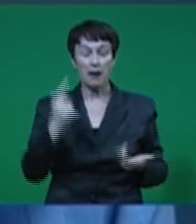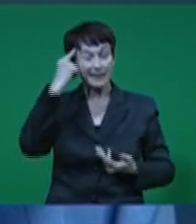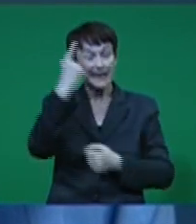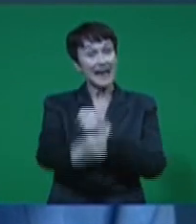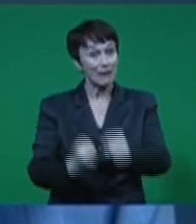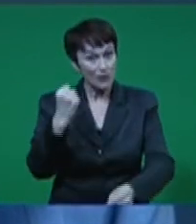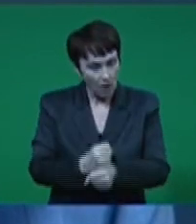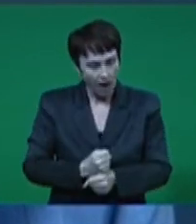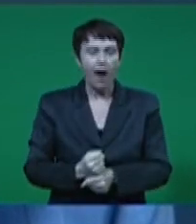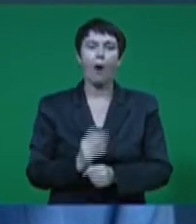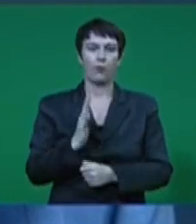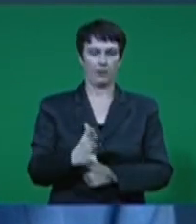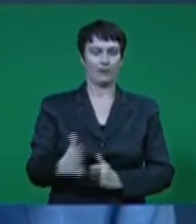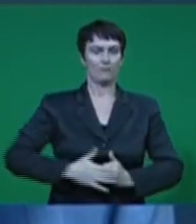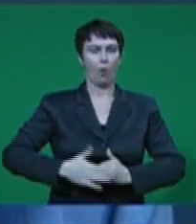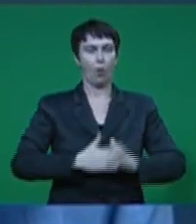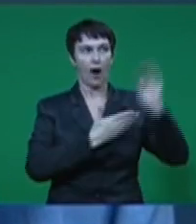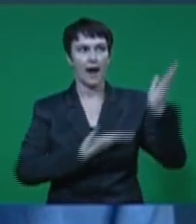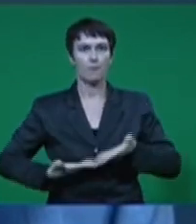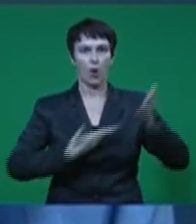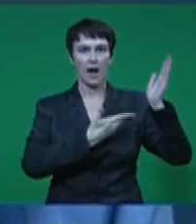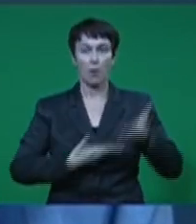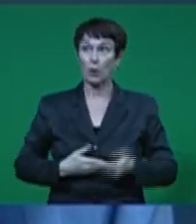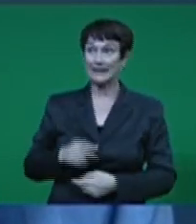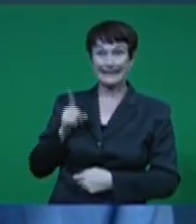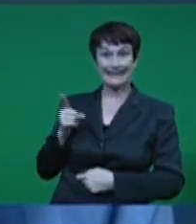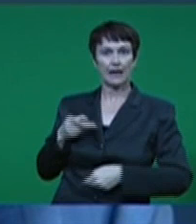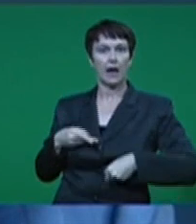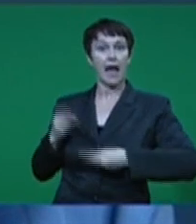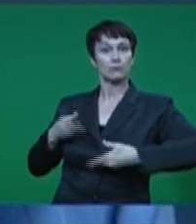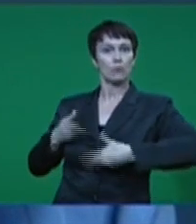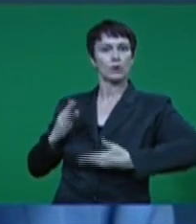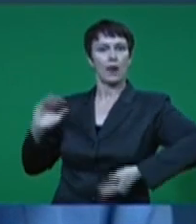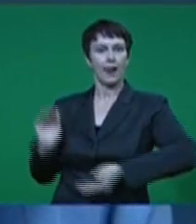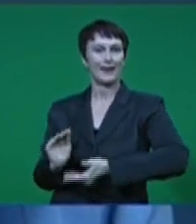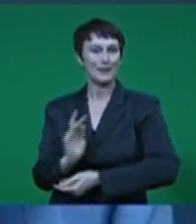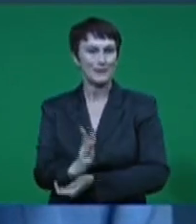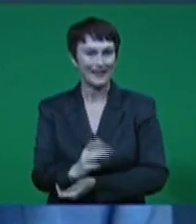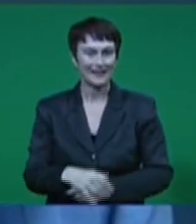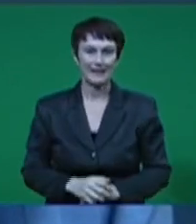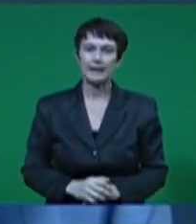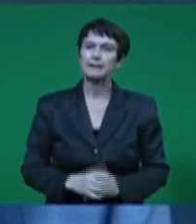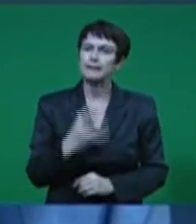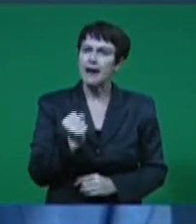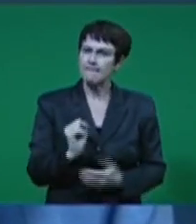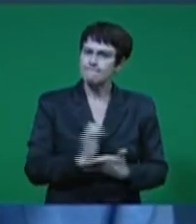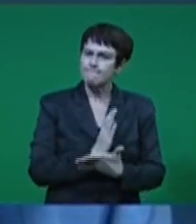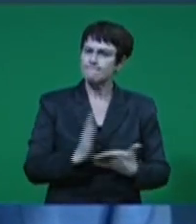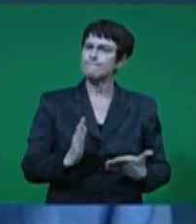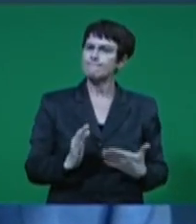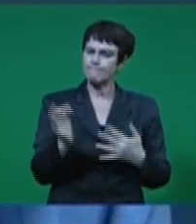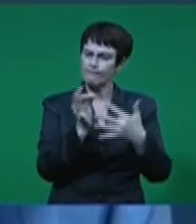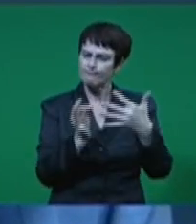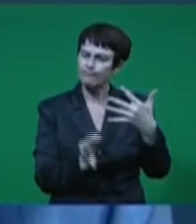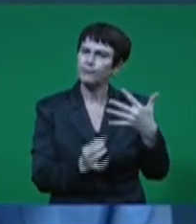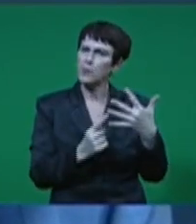as exports slow and imports accelerate. Although financing conditions have modestly improved